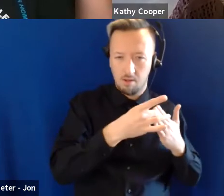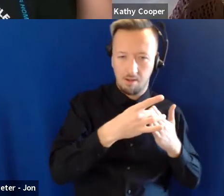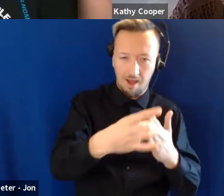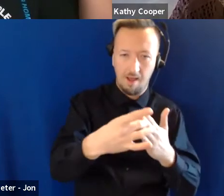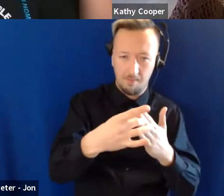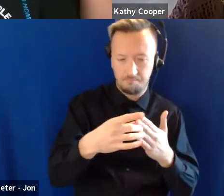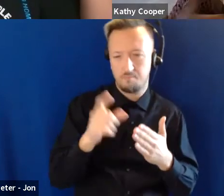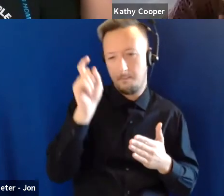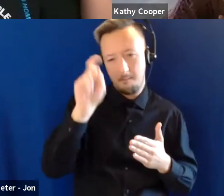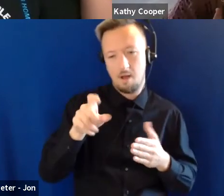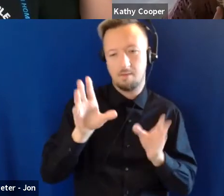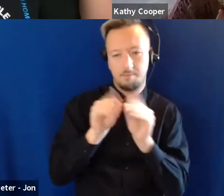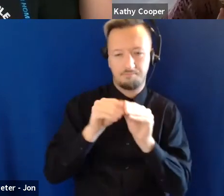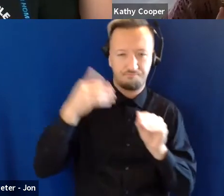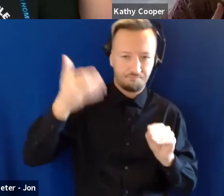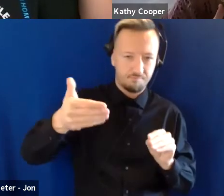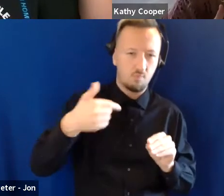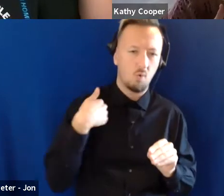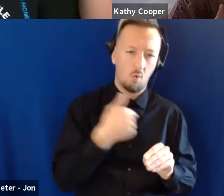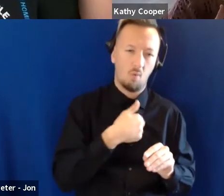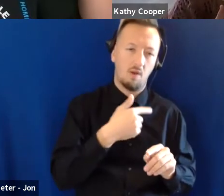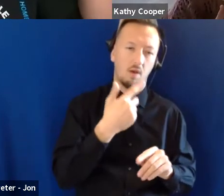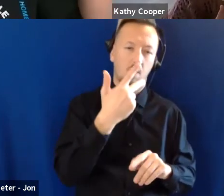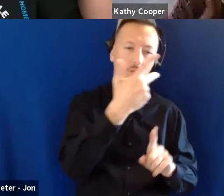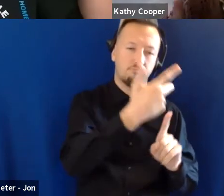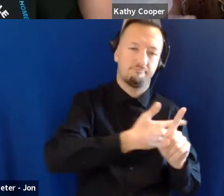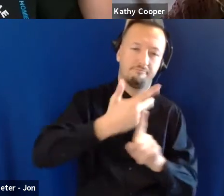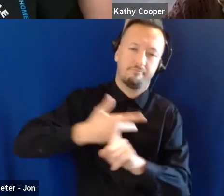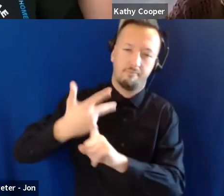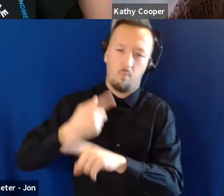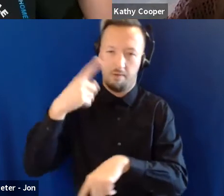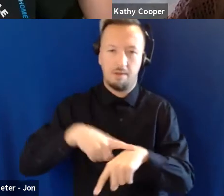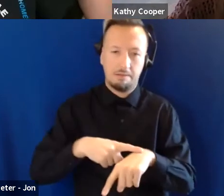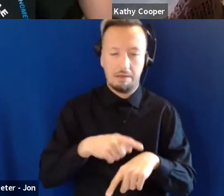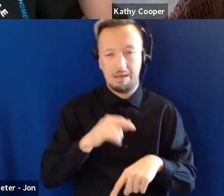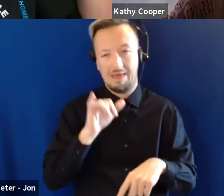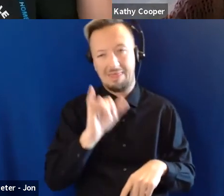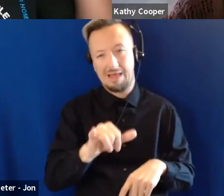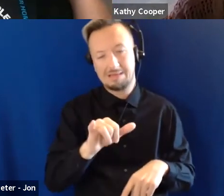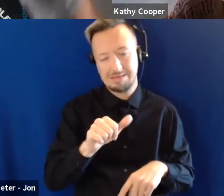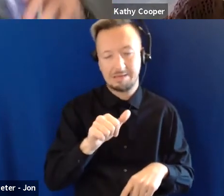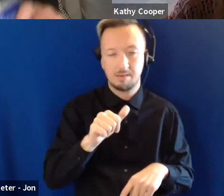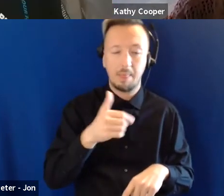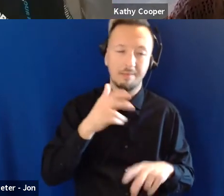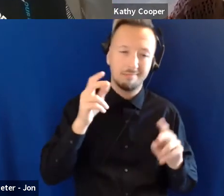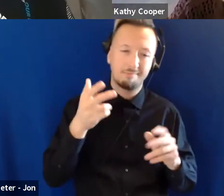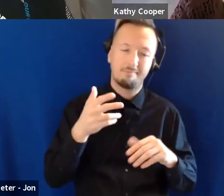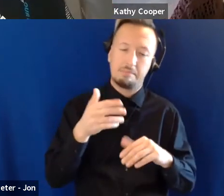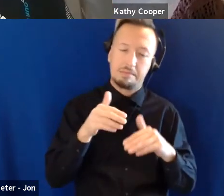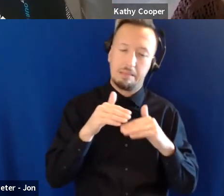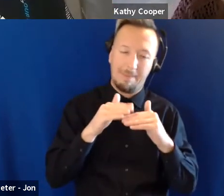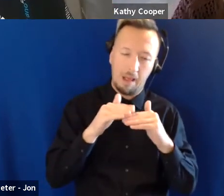meet regularly. We meet once a quarter. That's not I think that's at least a best practice, but some SILCs meet more